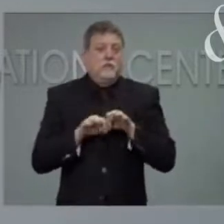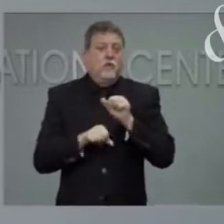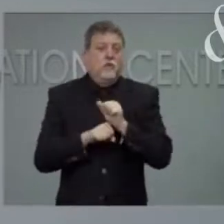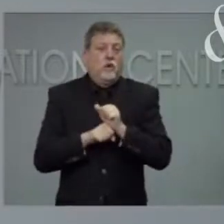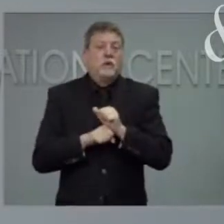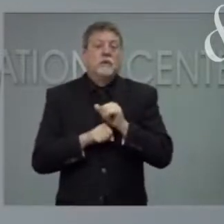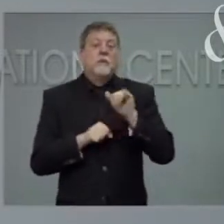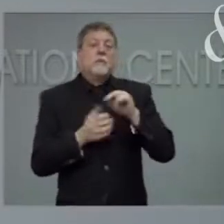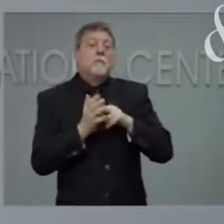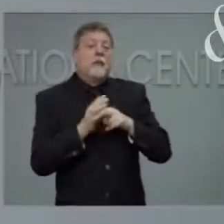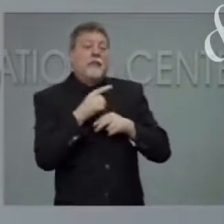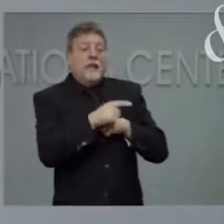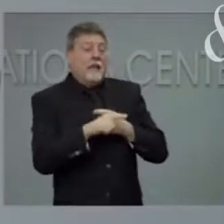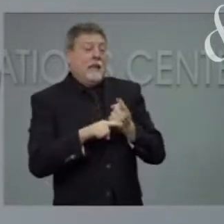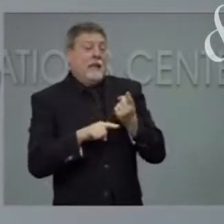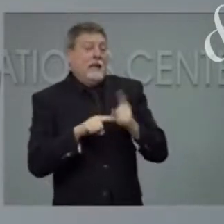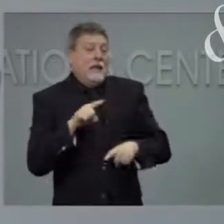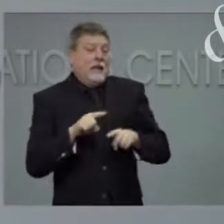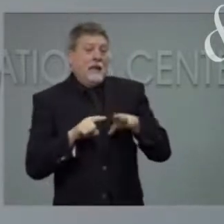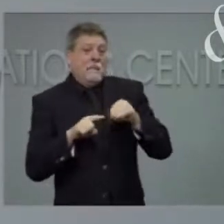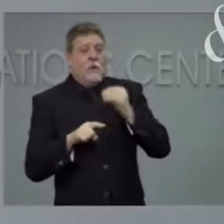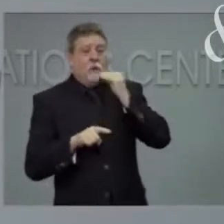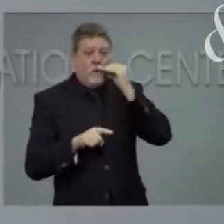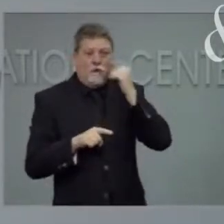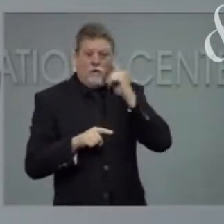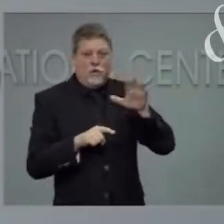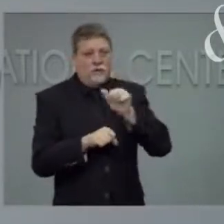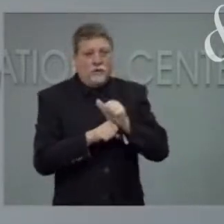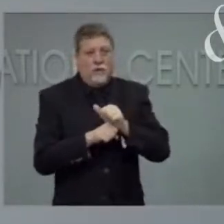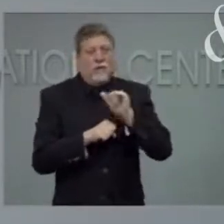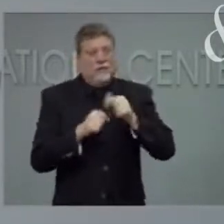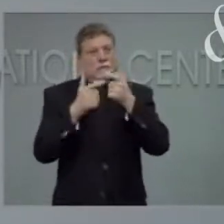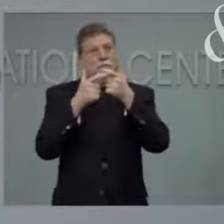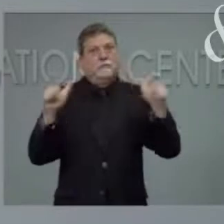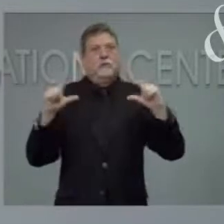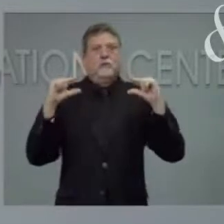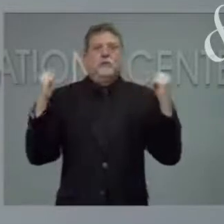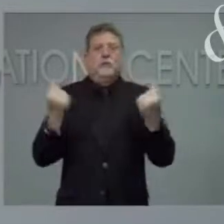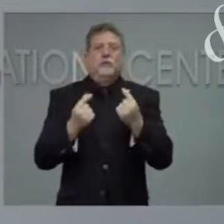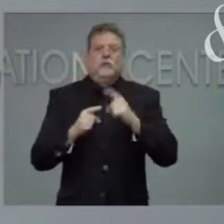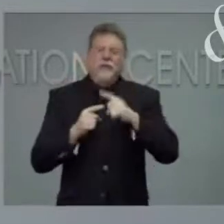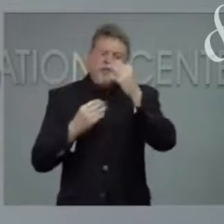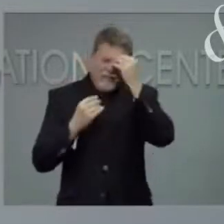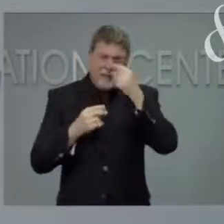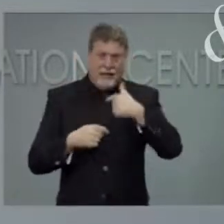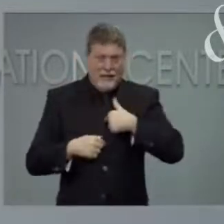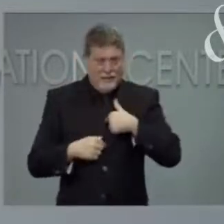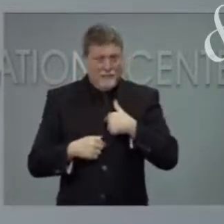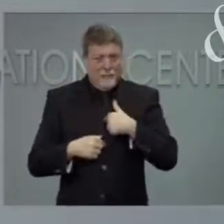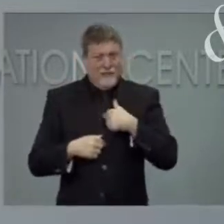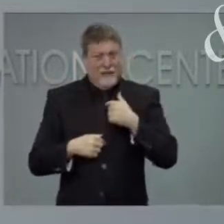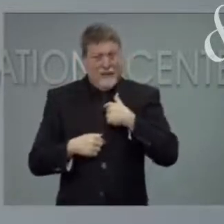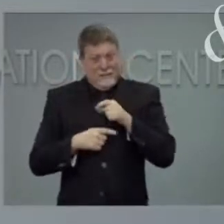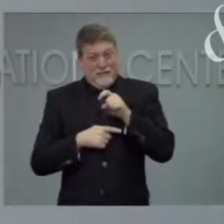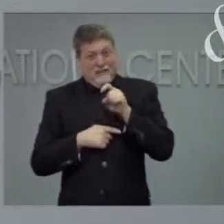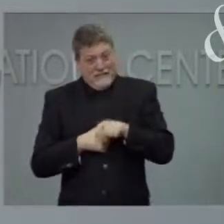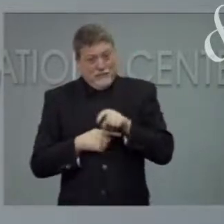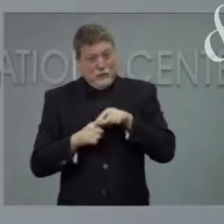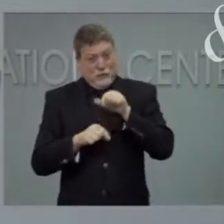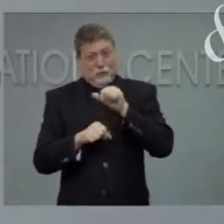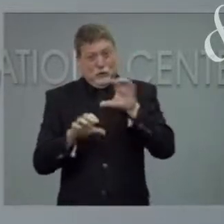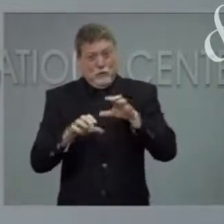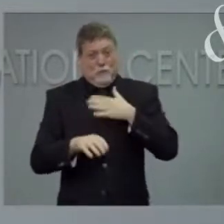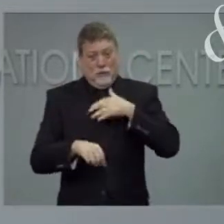do their job. So yes, there are broad categories of folks, but we are really asking folks to think hard. Are you someone who needs to do